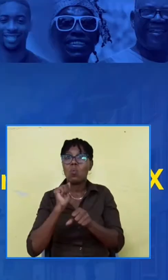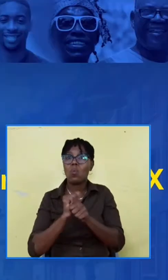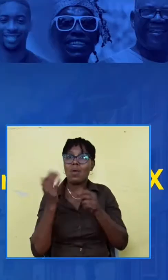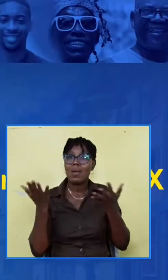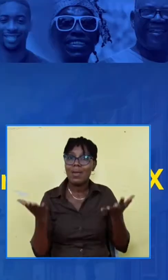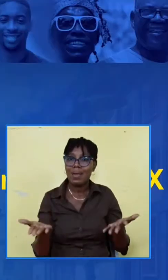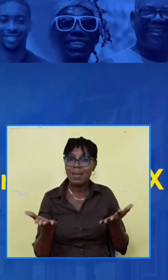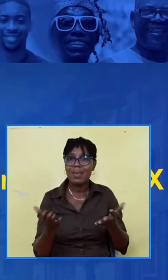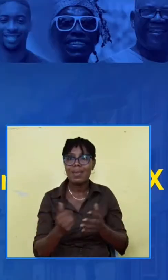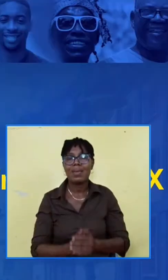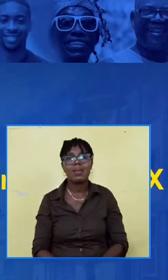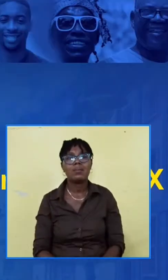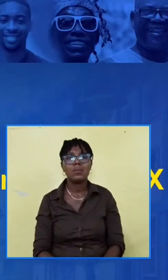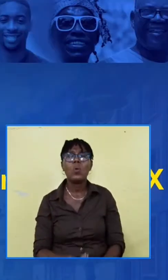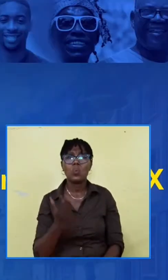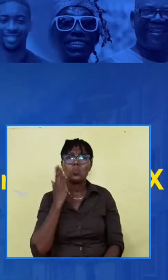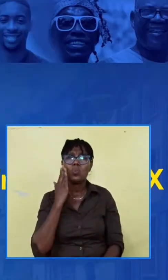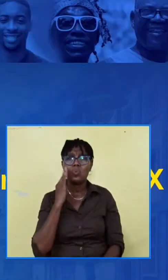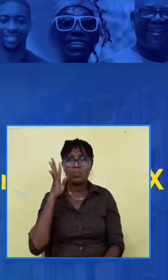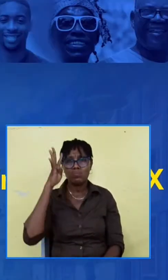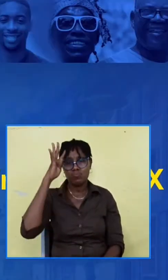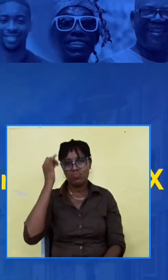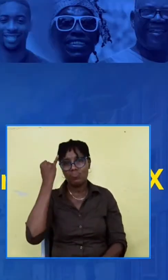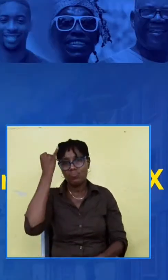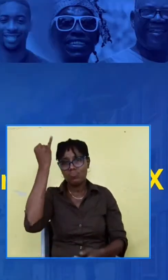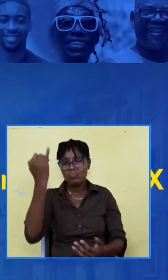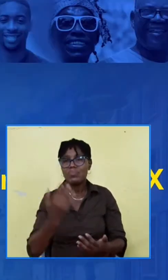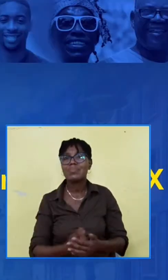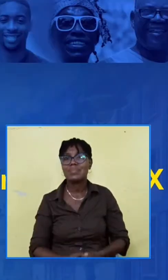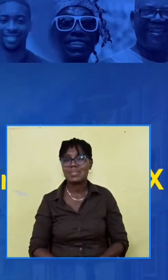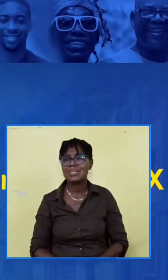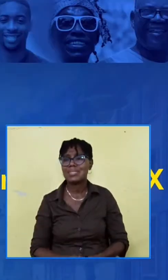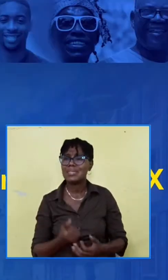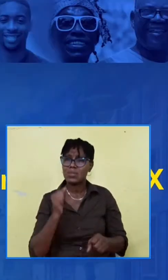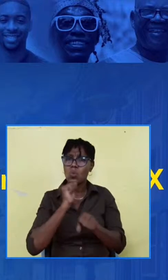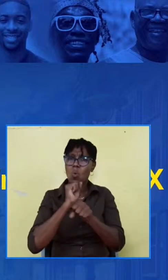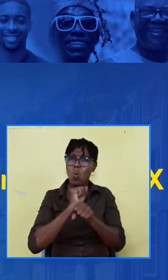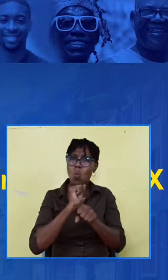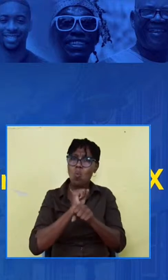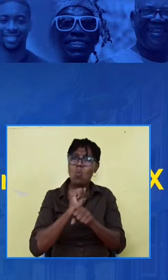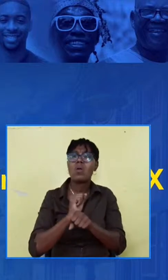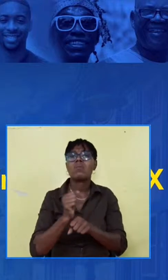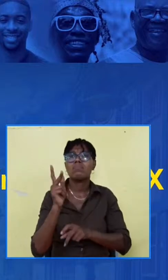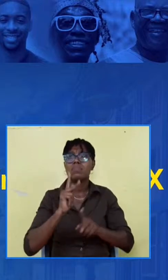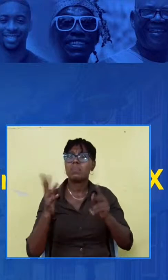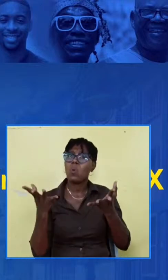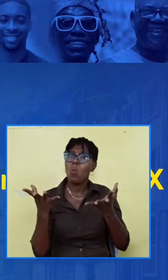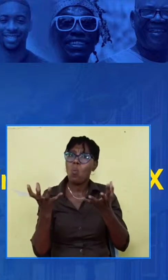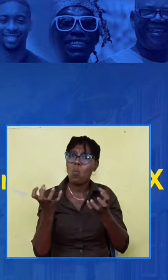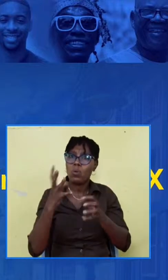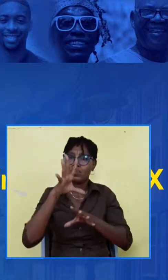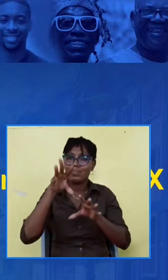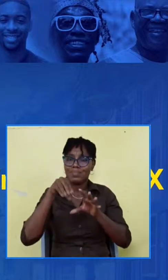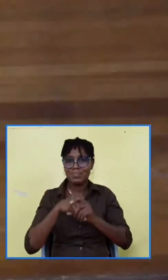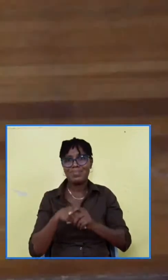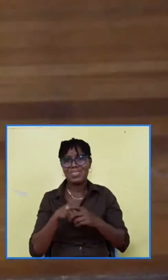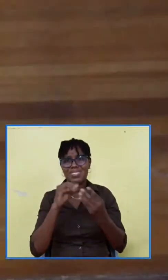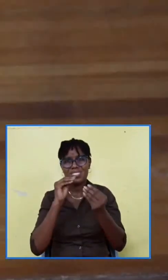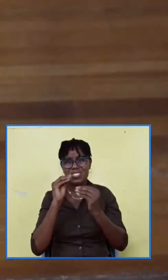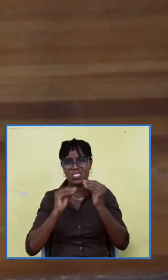saying that we know that we have to create high value jobs in this situation, and we've got to restructure